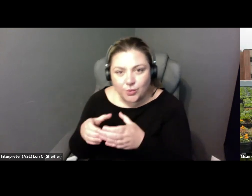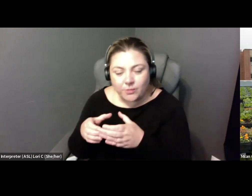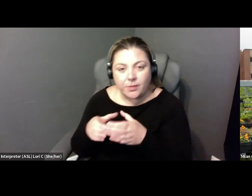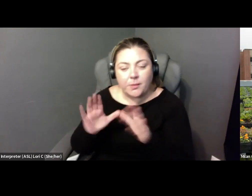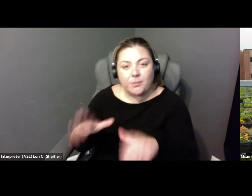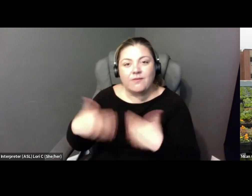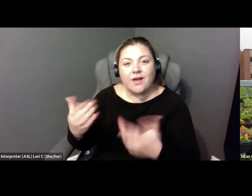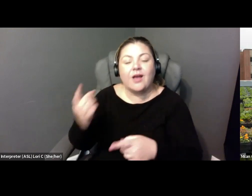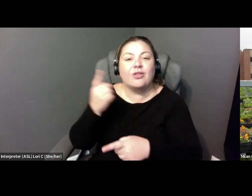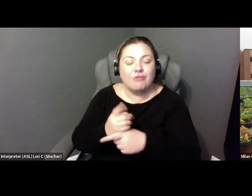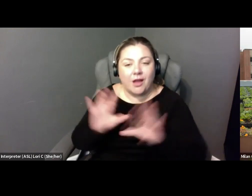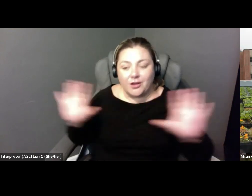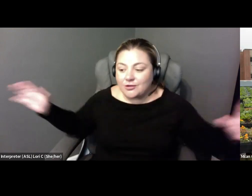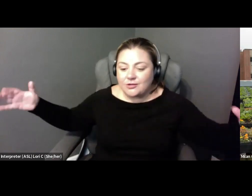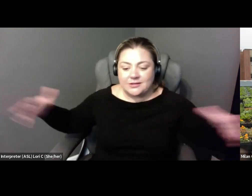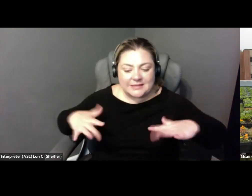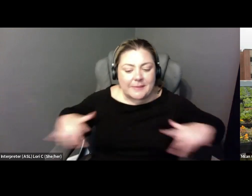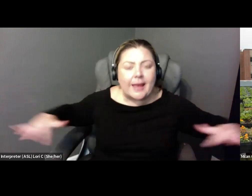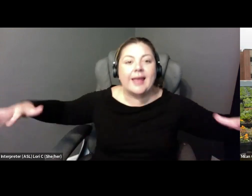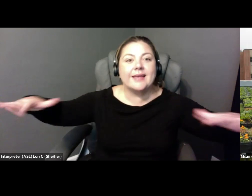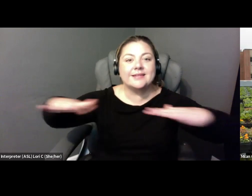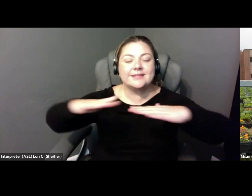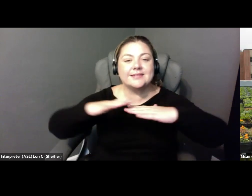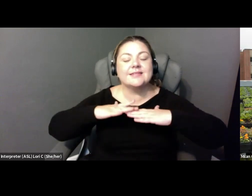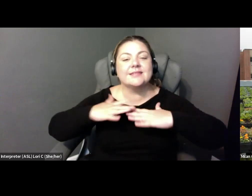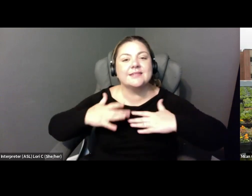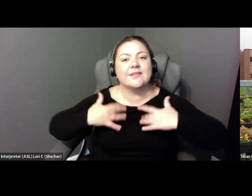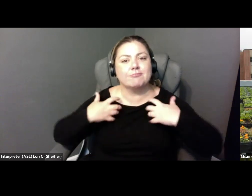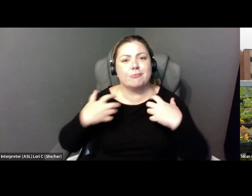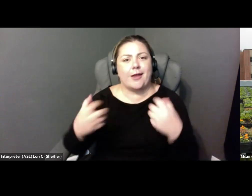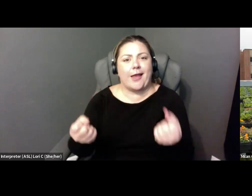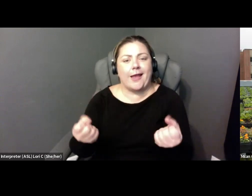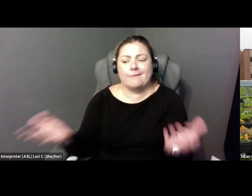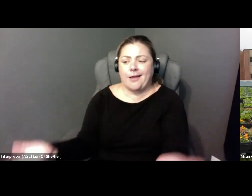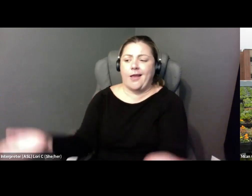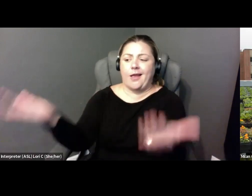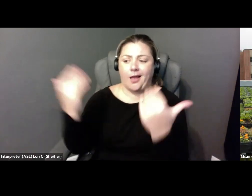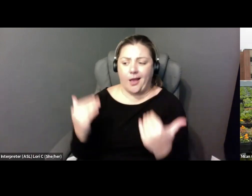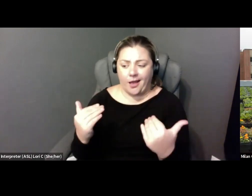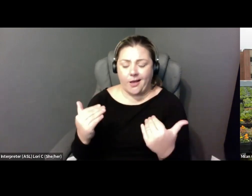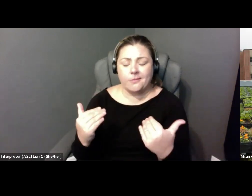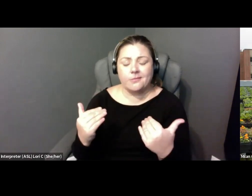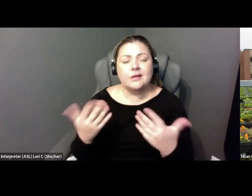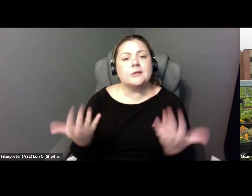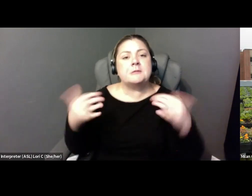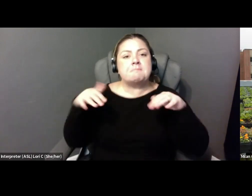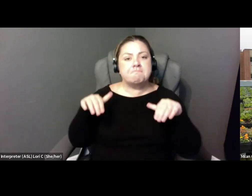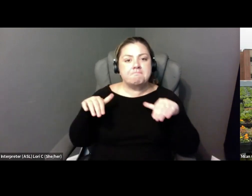in and create space, but also to take a step back and listen to others, to show up for